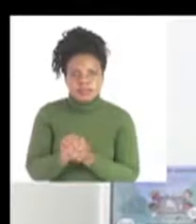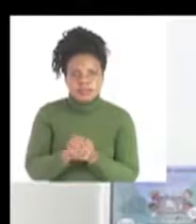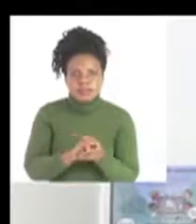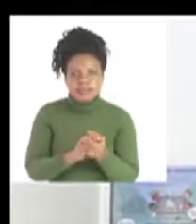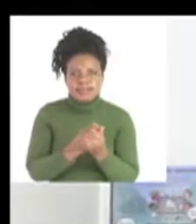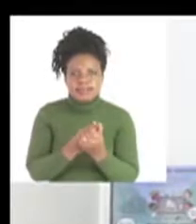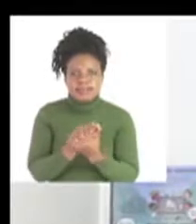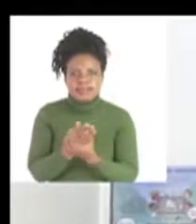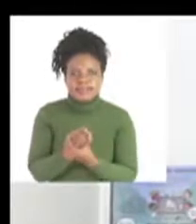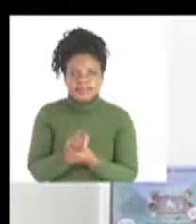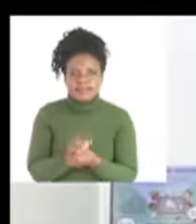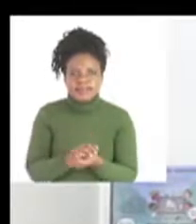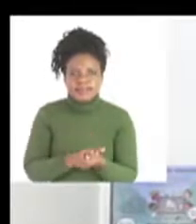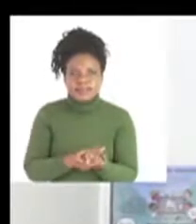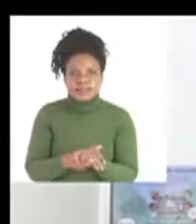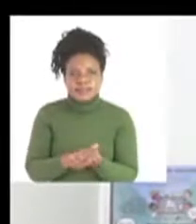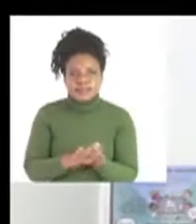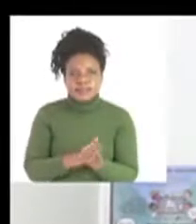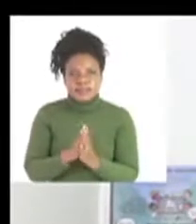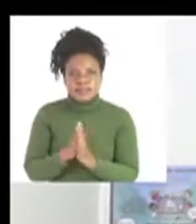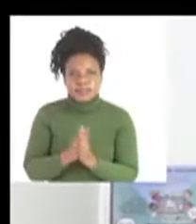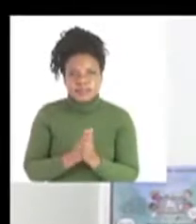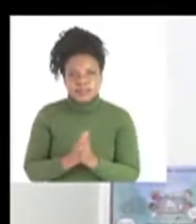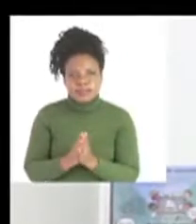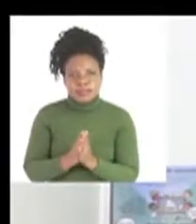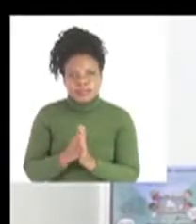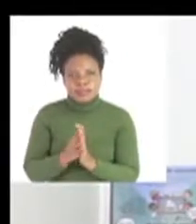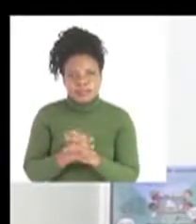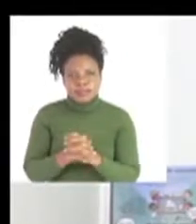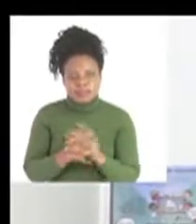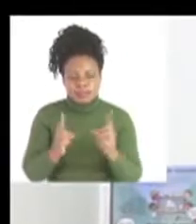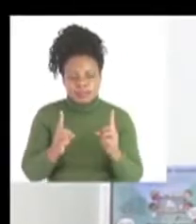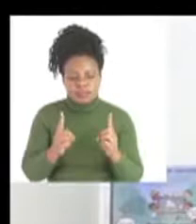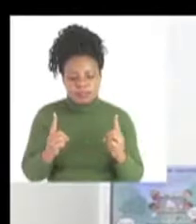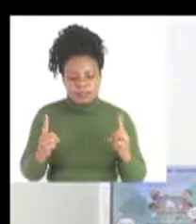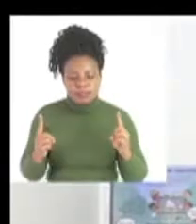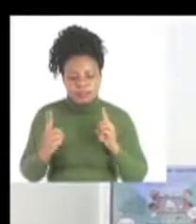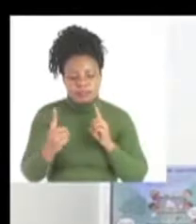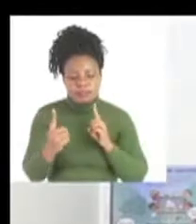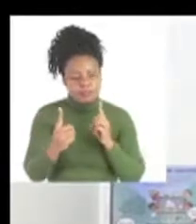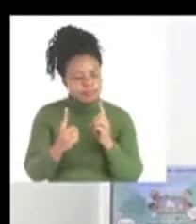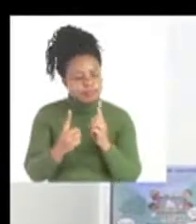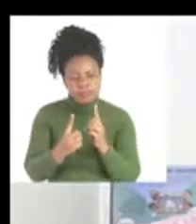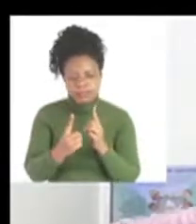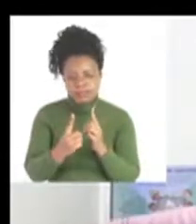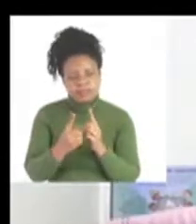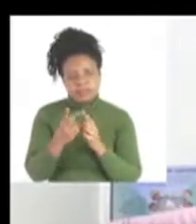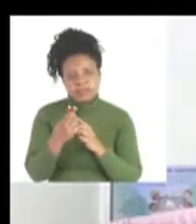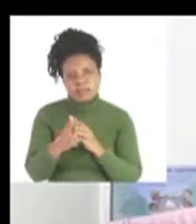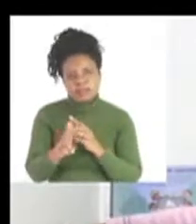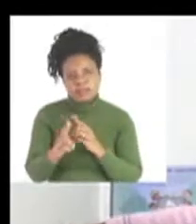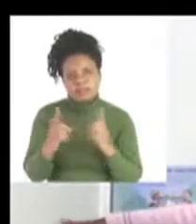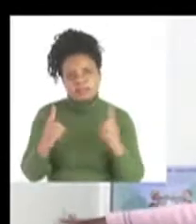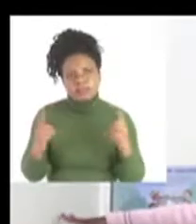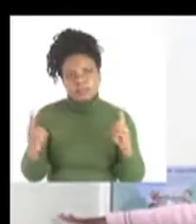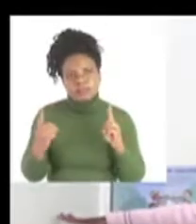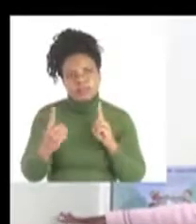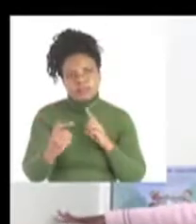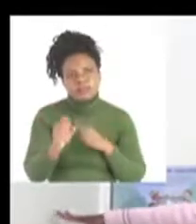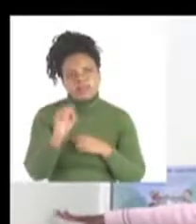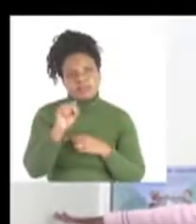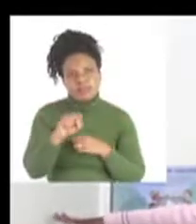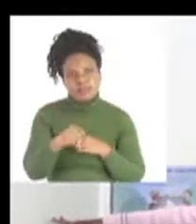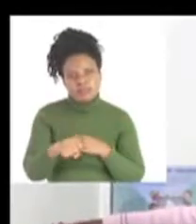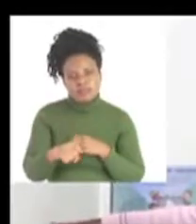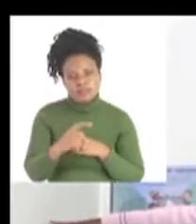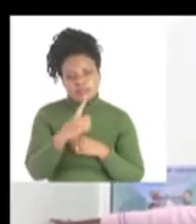all over. And we also must observe our social distance by stretching our